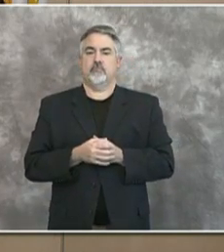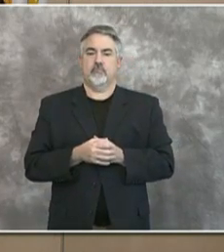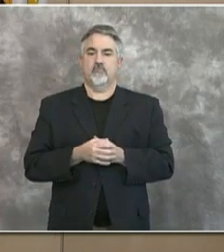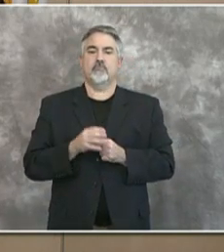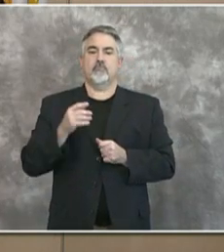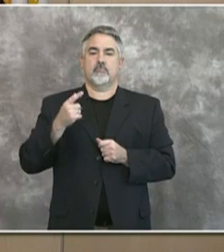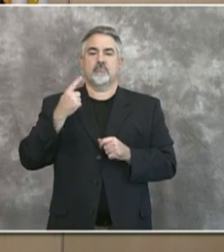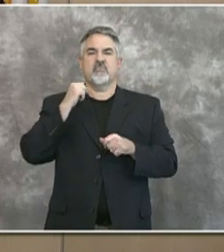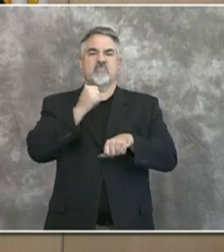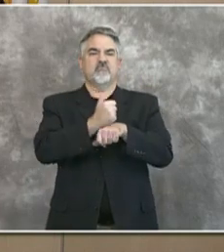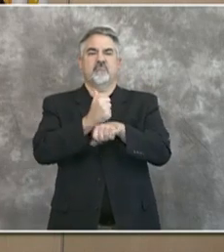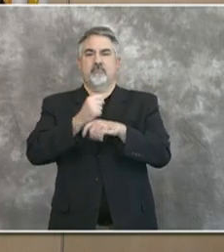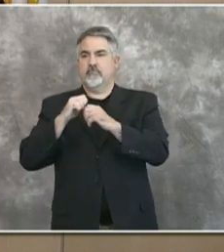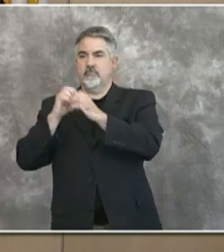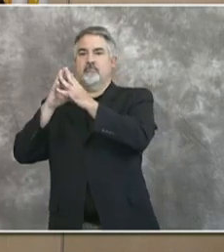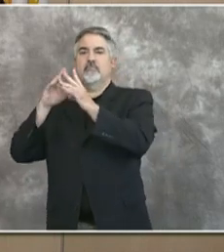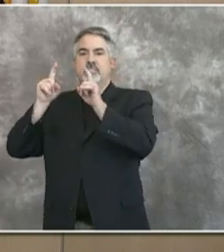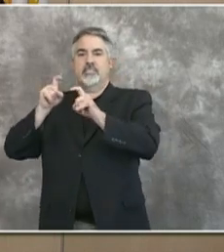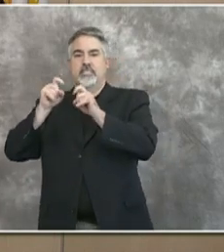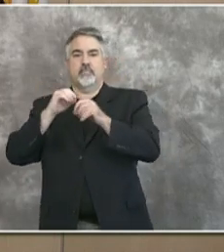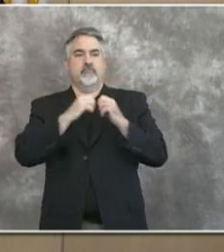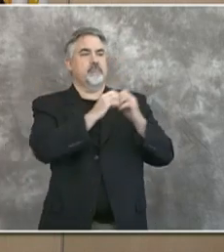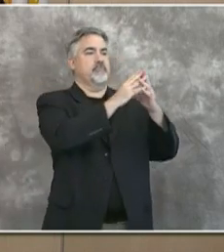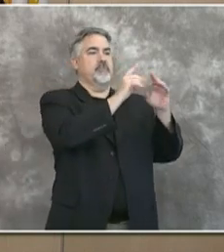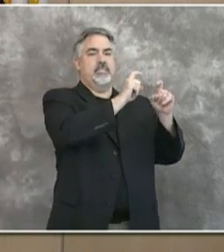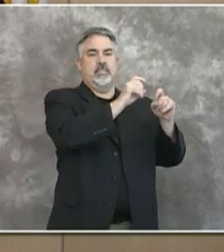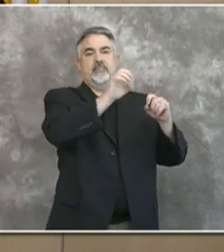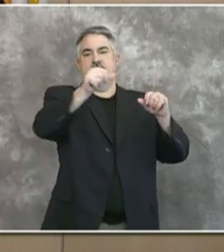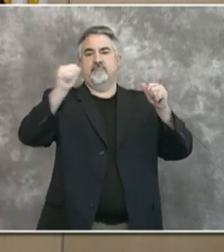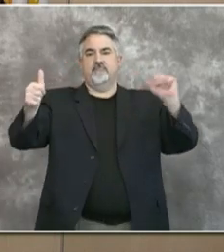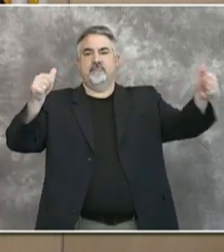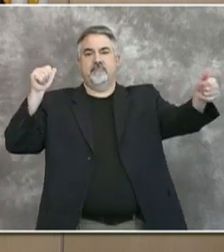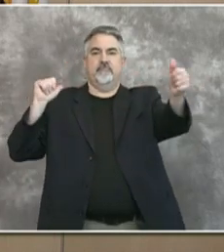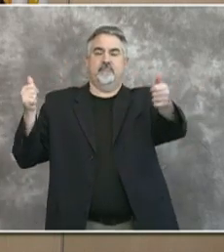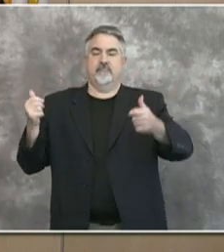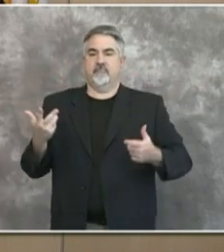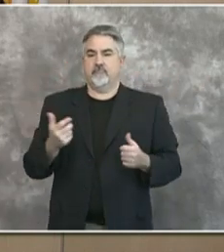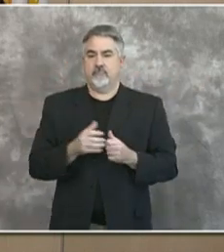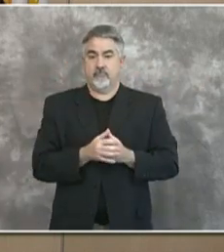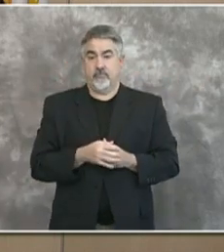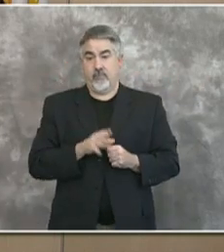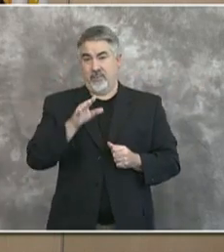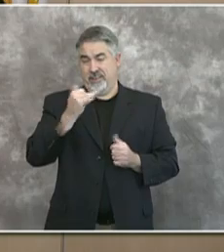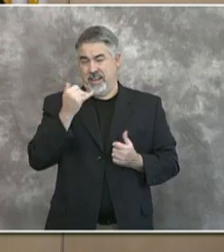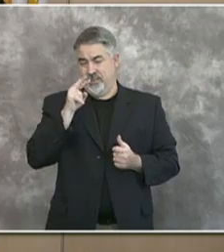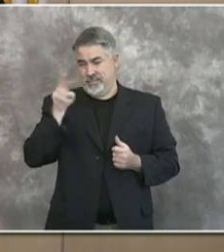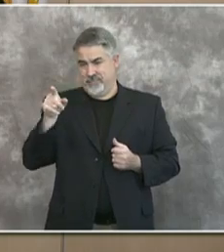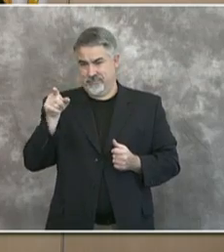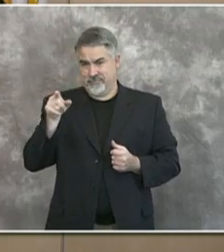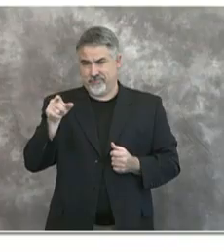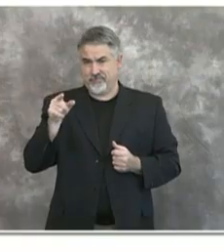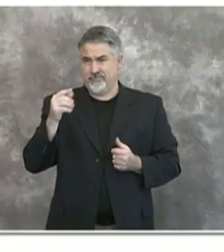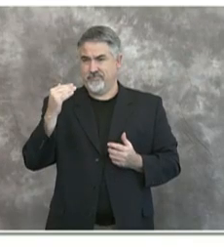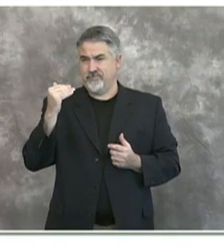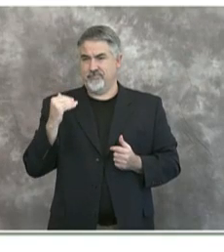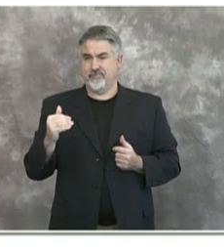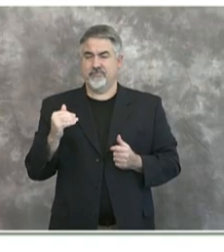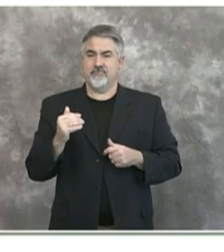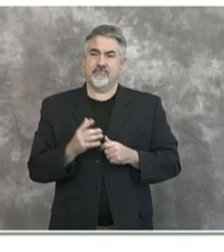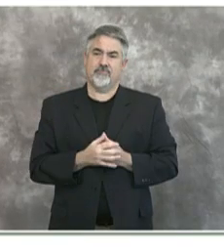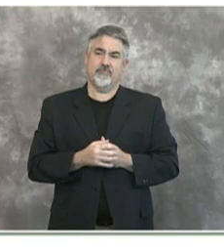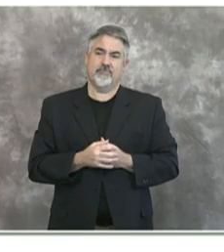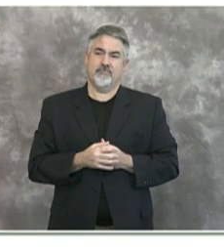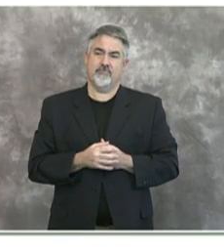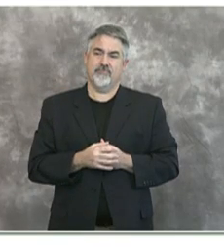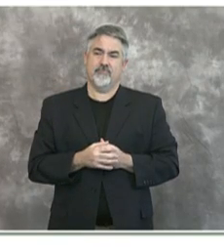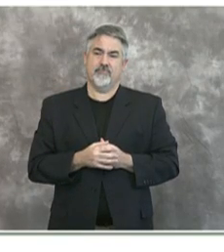A prioritization plan for testing has been developed, as you see here, based on again, federal, state,